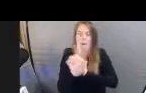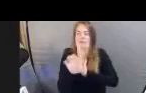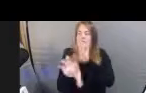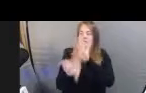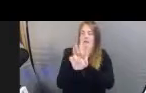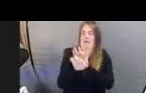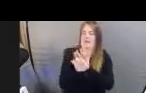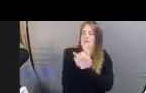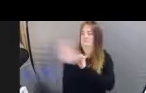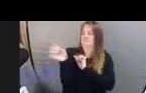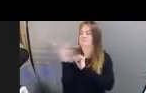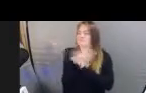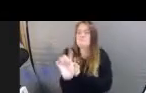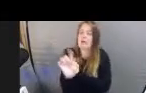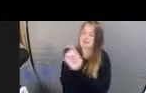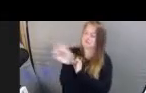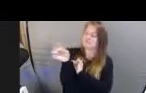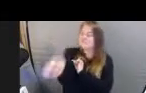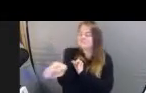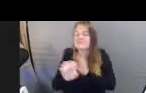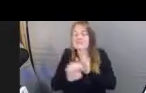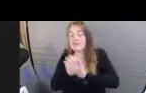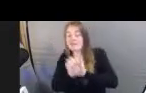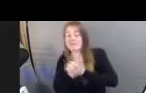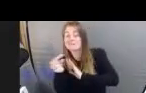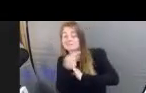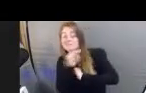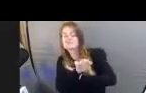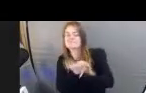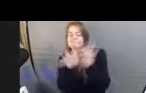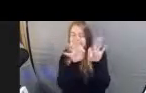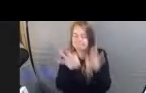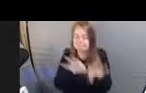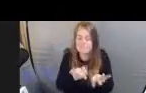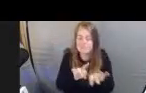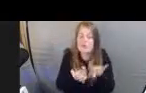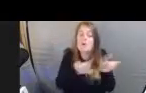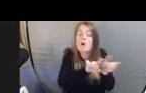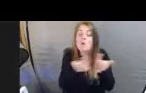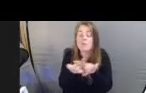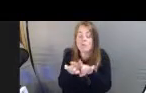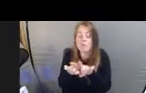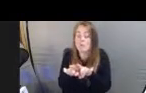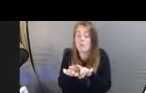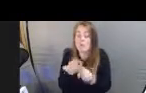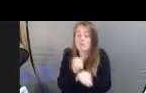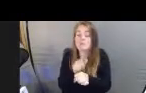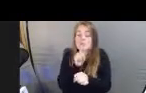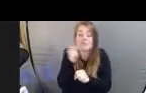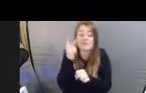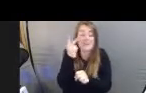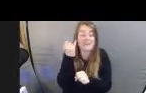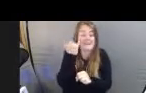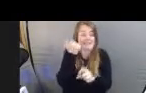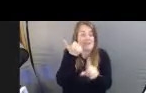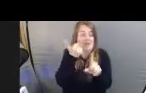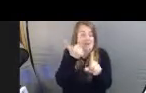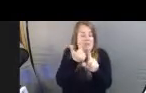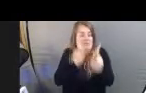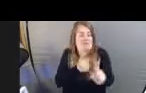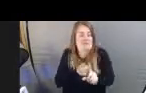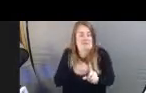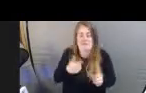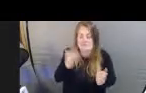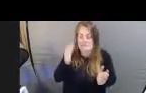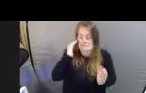of where the toilets are, where the elevator is, but you're actually making it so that if somebody has anxiety, they can